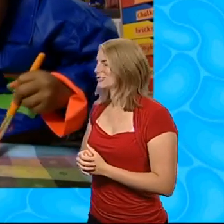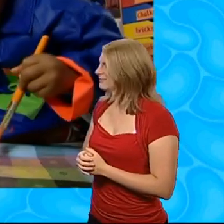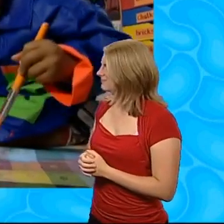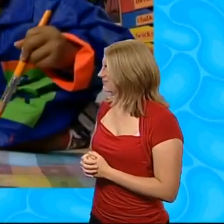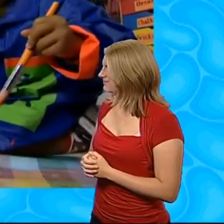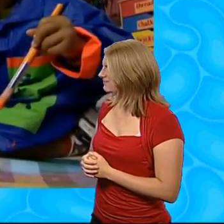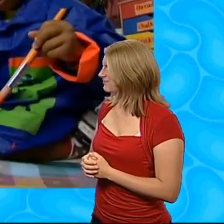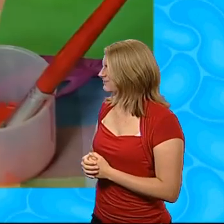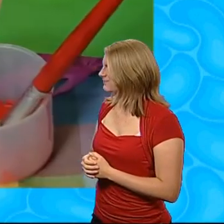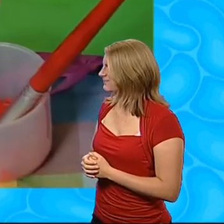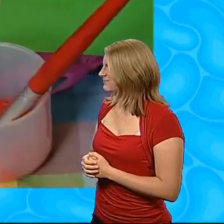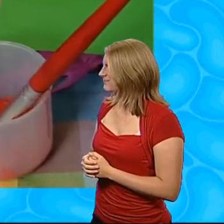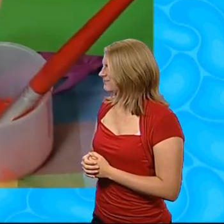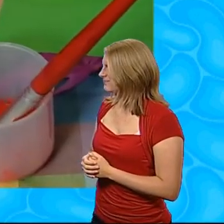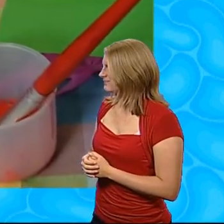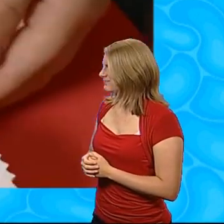Yeah.